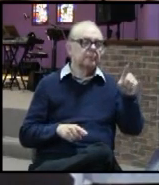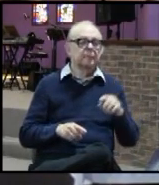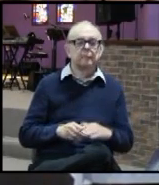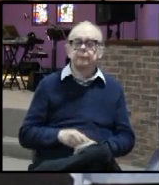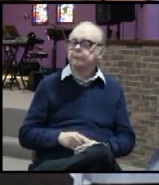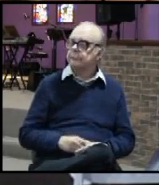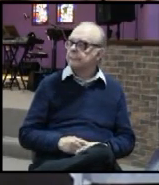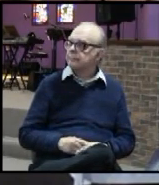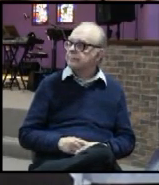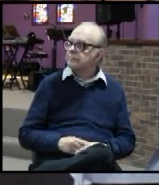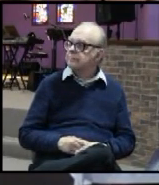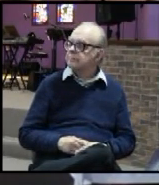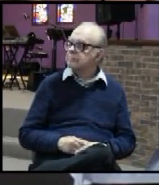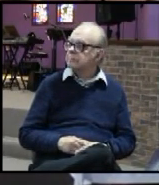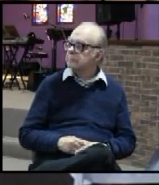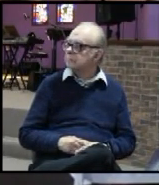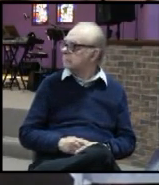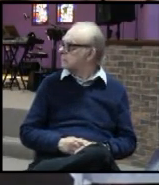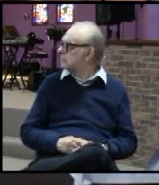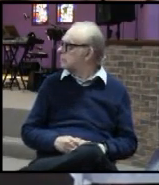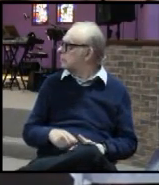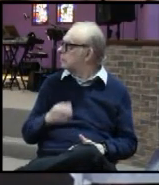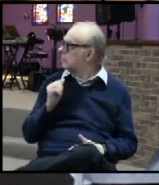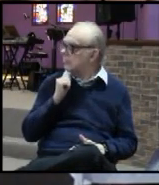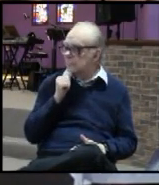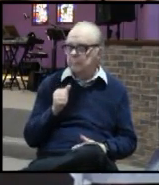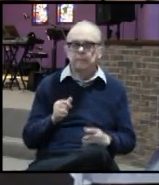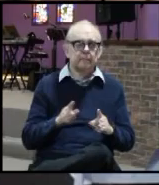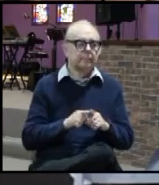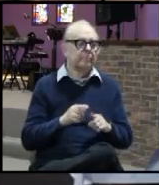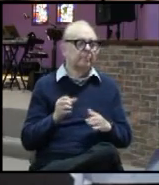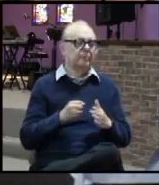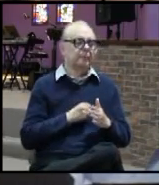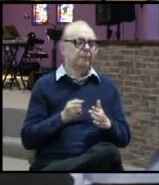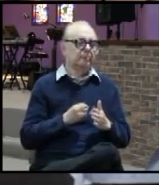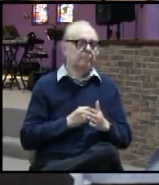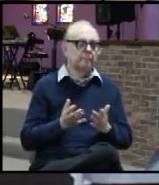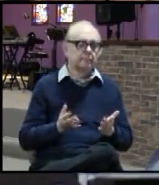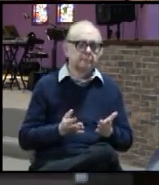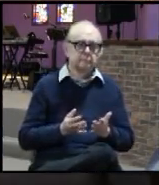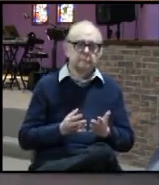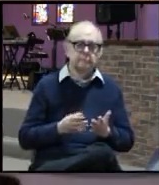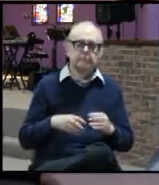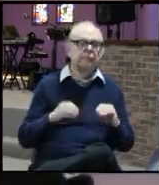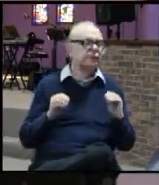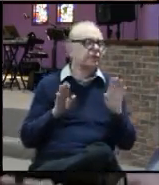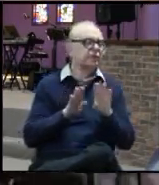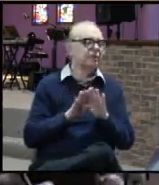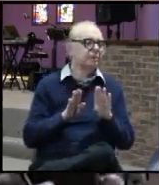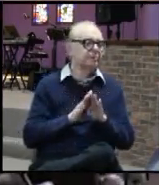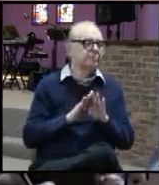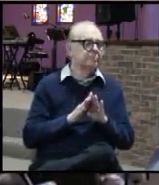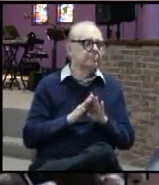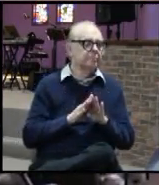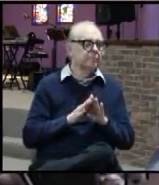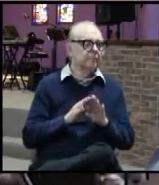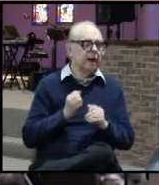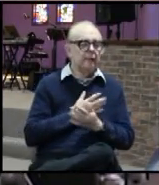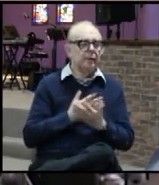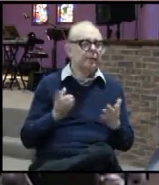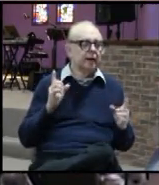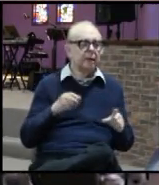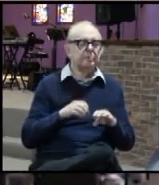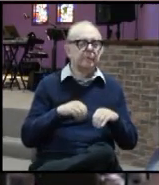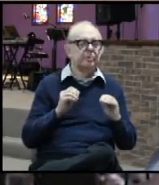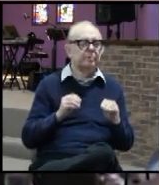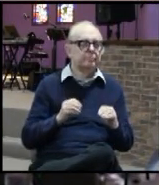guys can. God isn't like these signs. Did you see these stores that are closing? Everything must be sold.